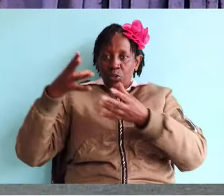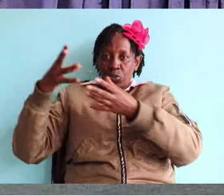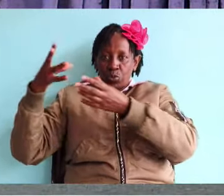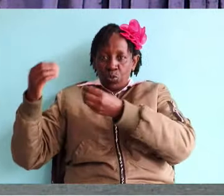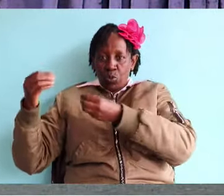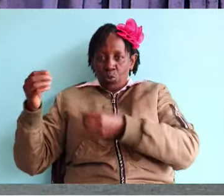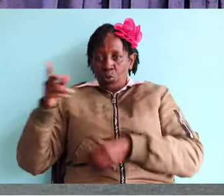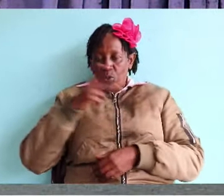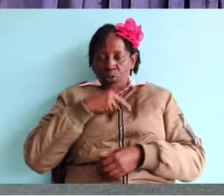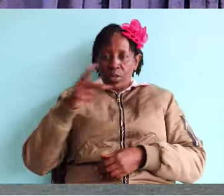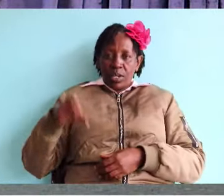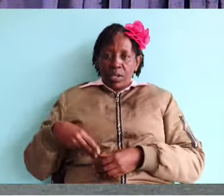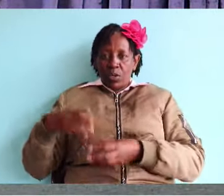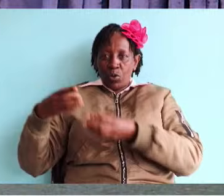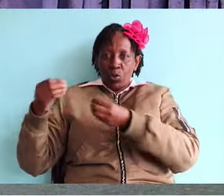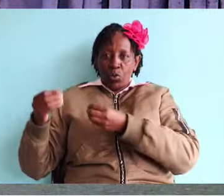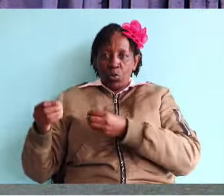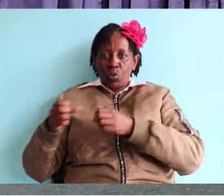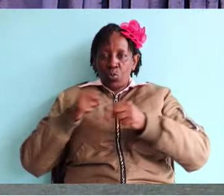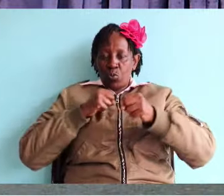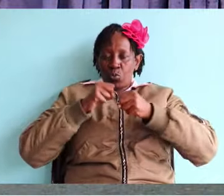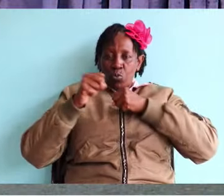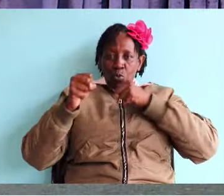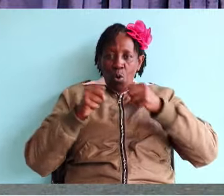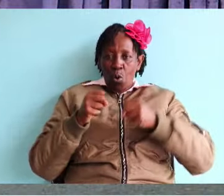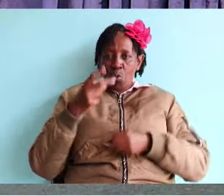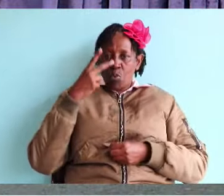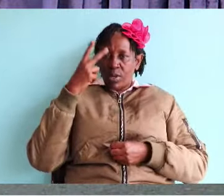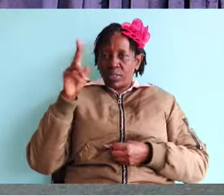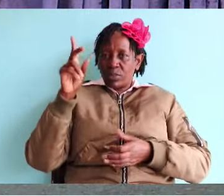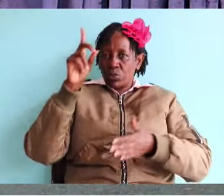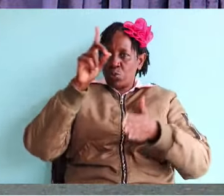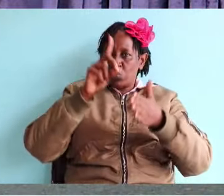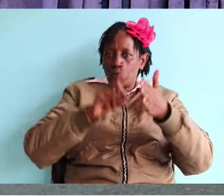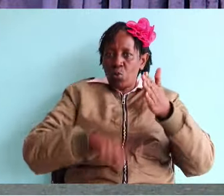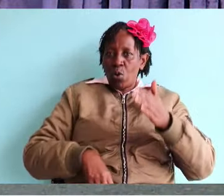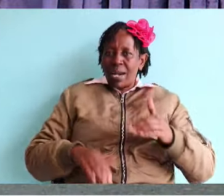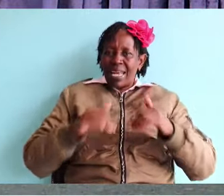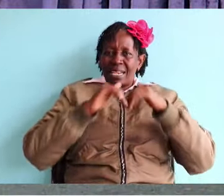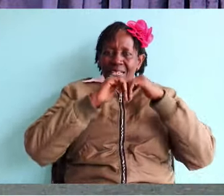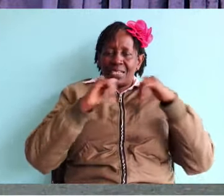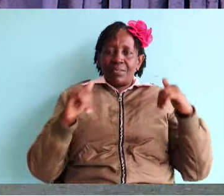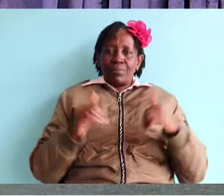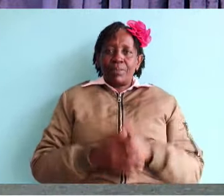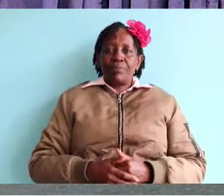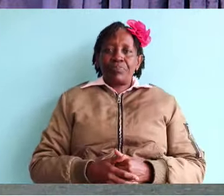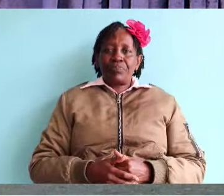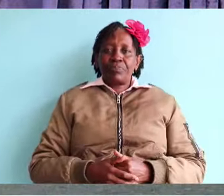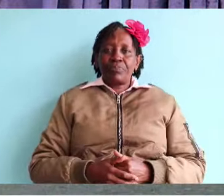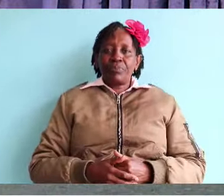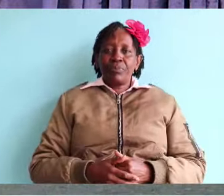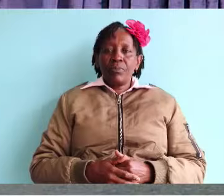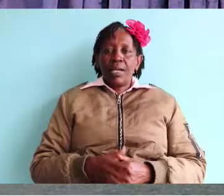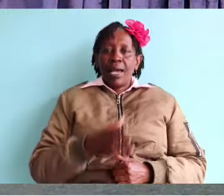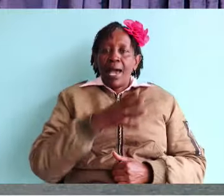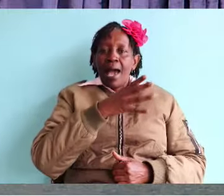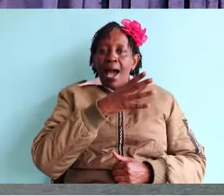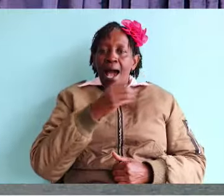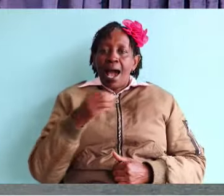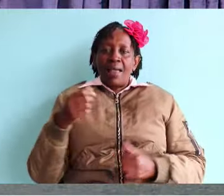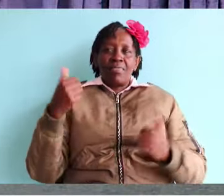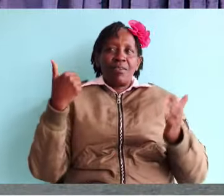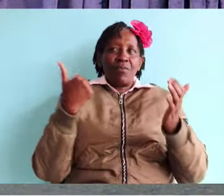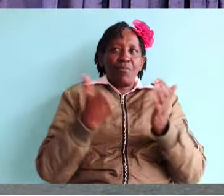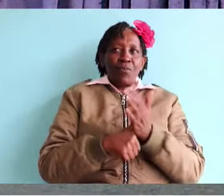to war. And therefore, we see of that kind of disengagement and the disaster that it would